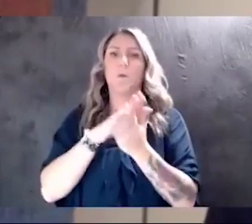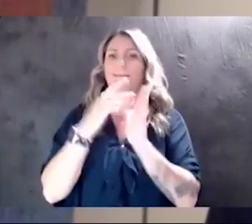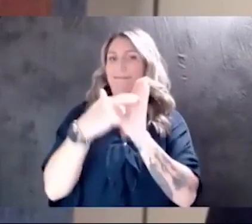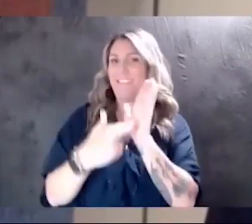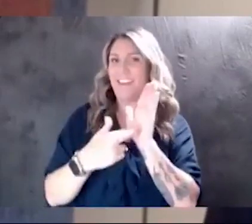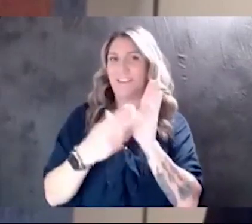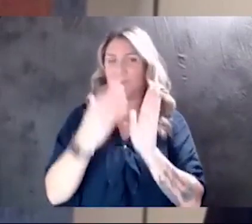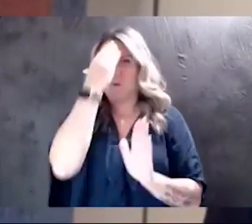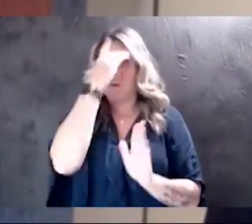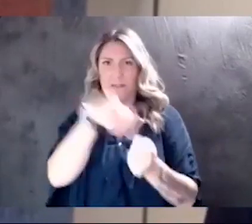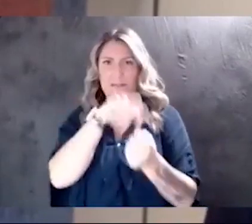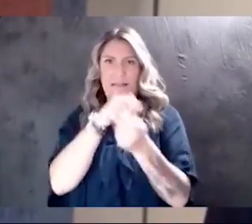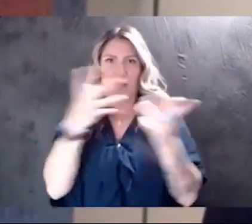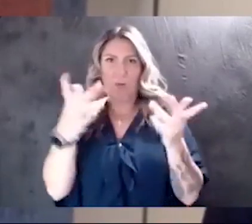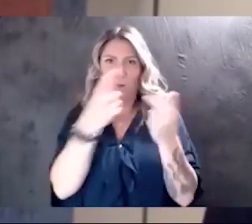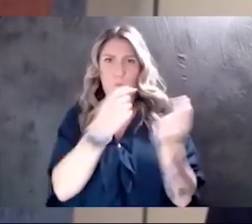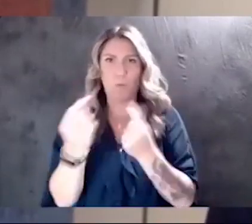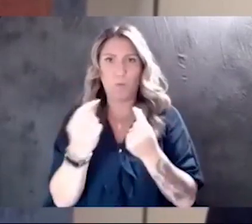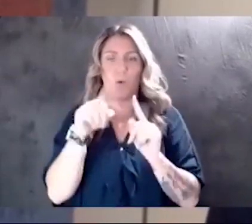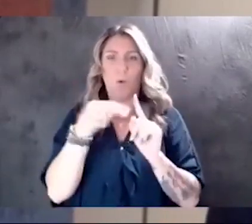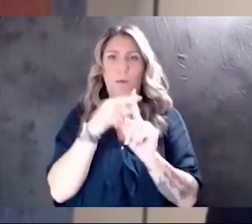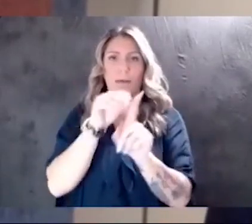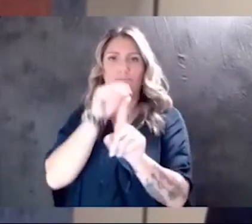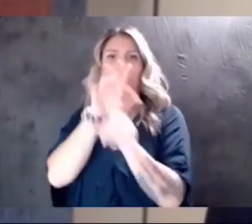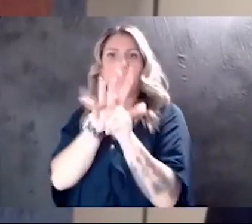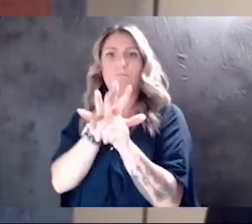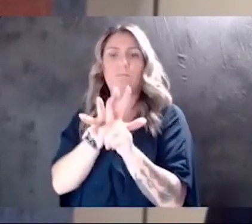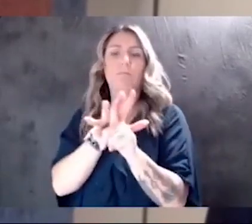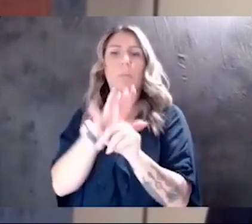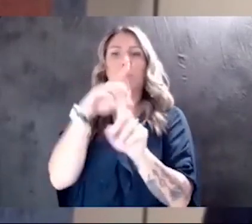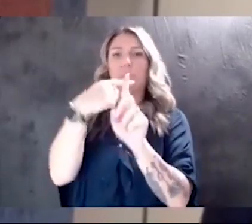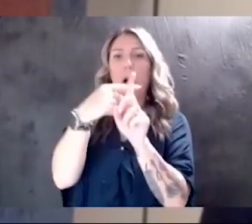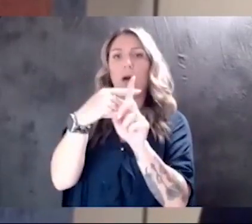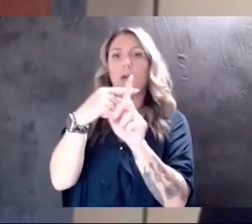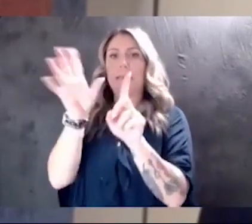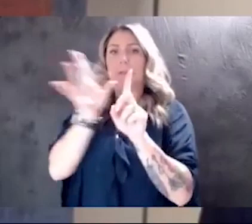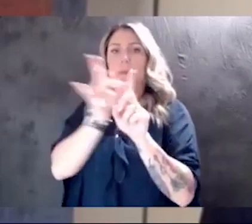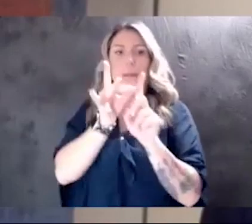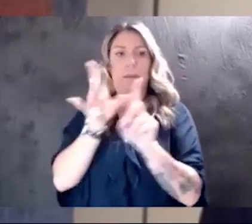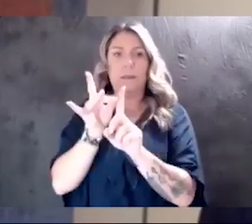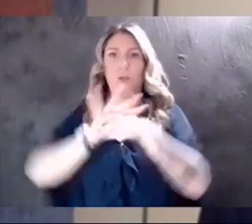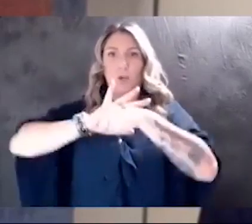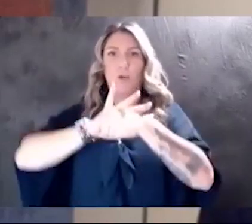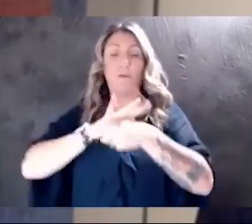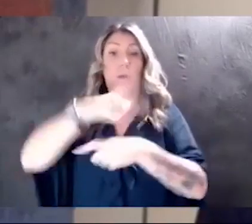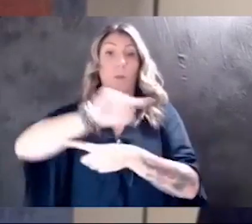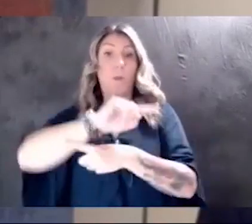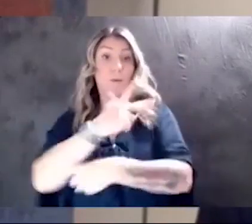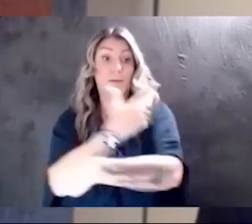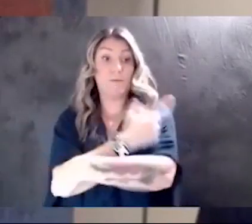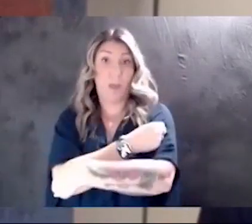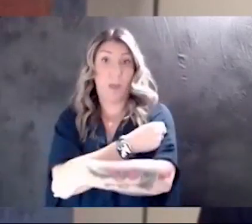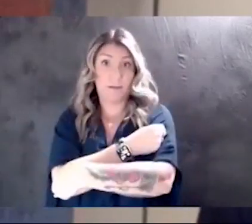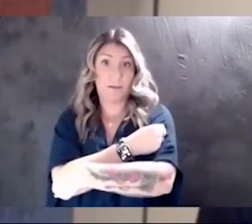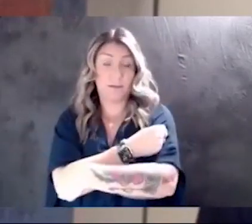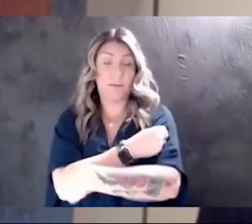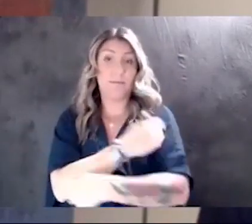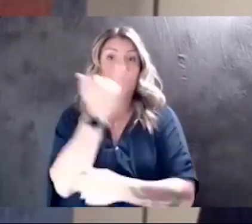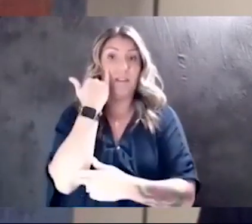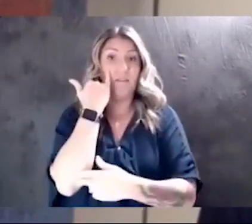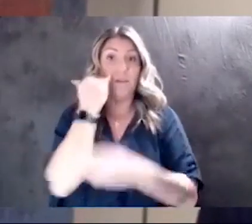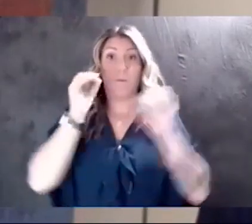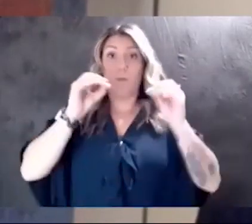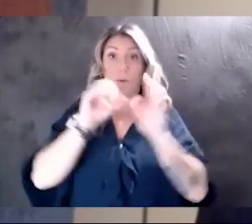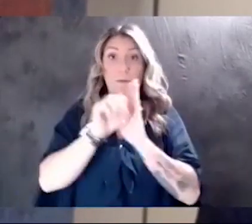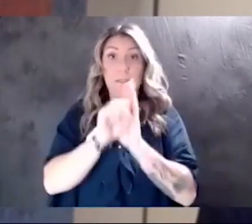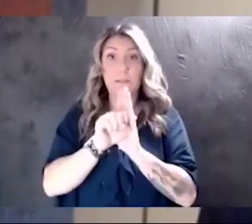what we're going to do when we have an exposure to a positive case of COVID. Those who are vaccinated, as long as they are